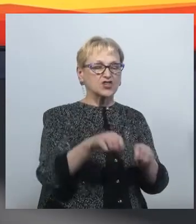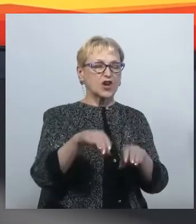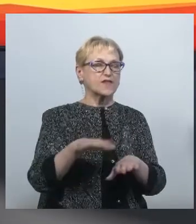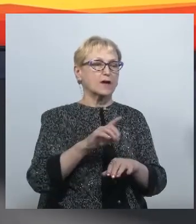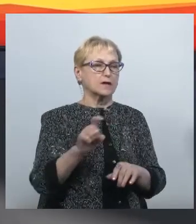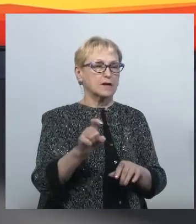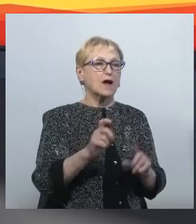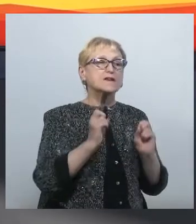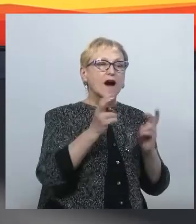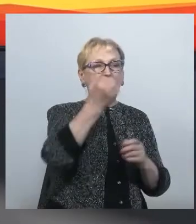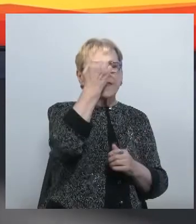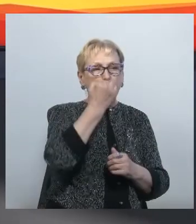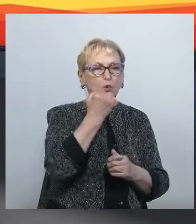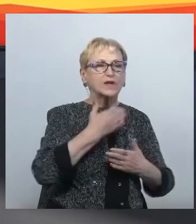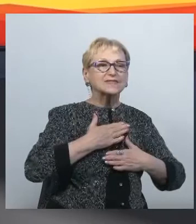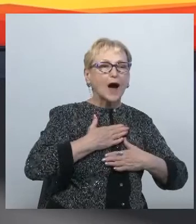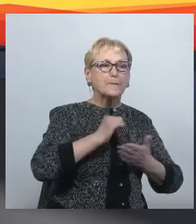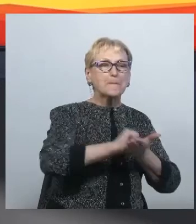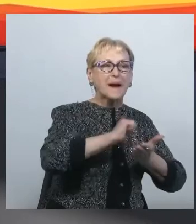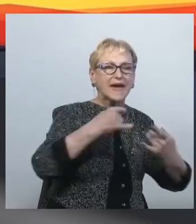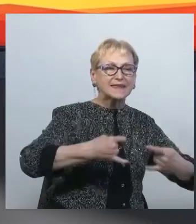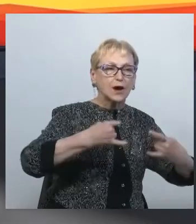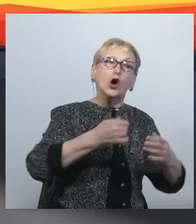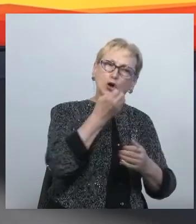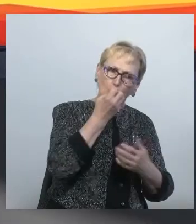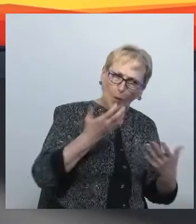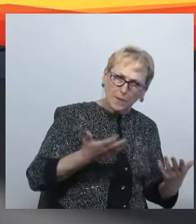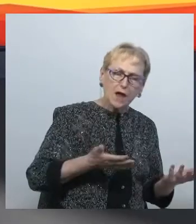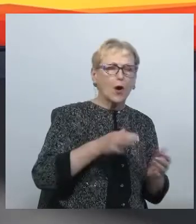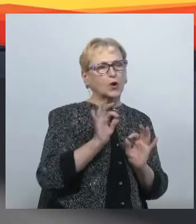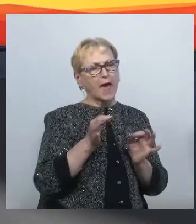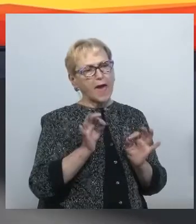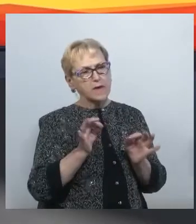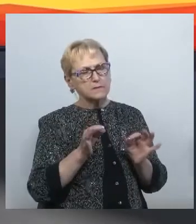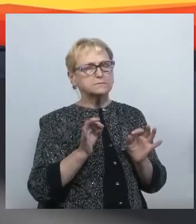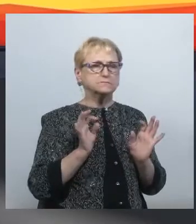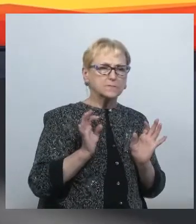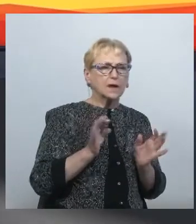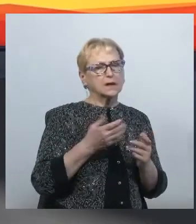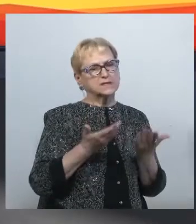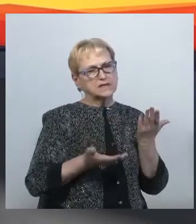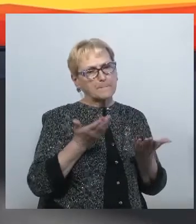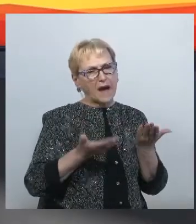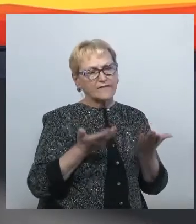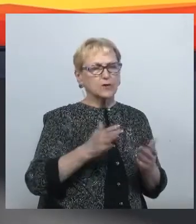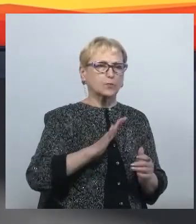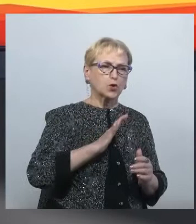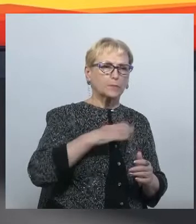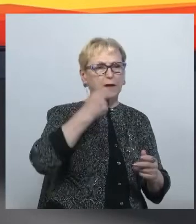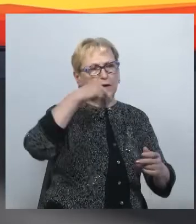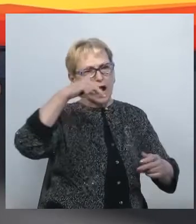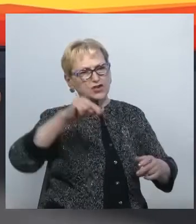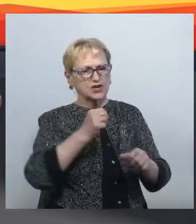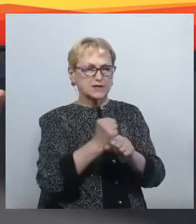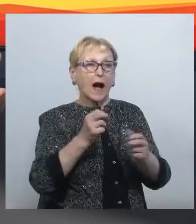if this is followed, and usually we get a good